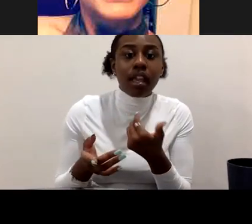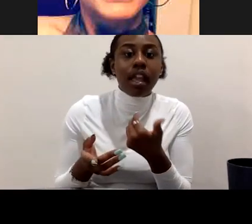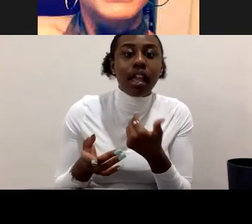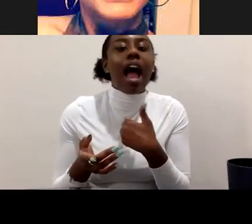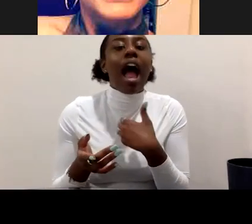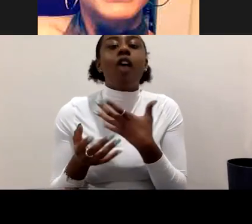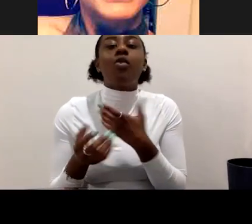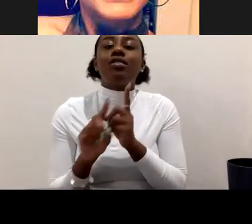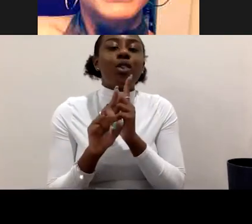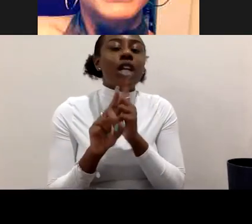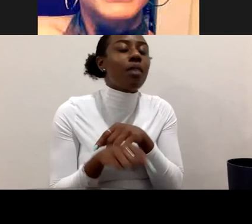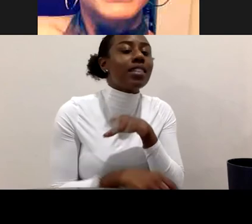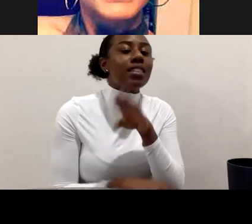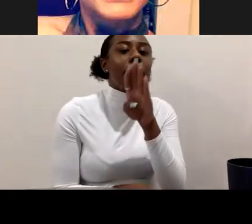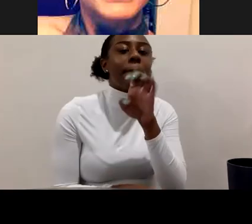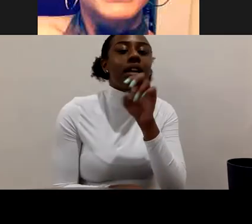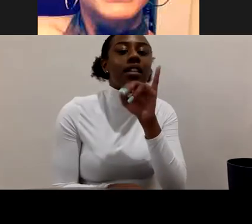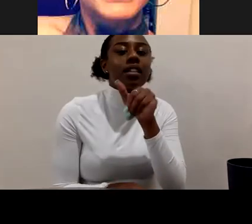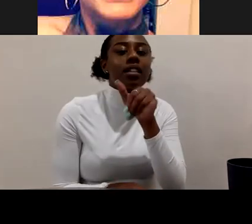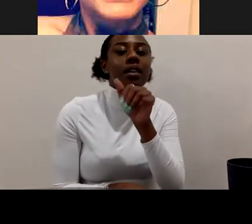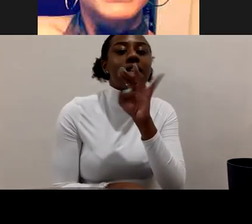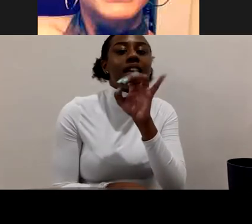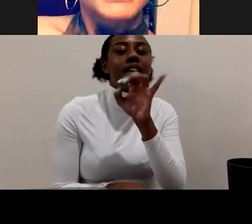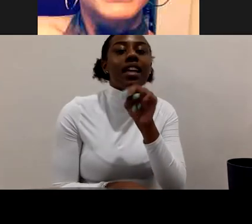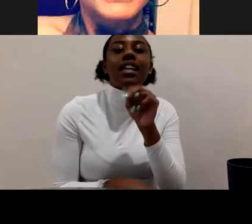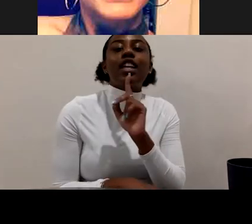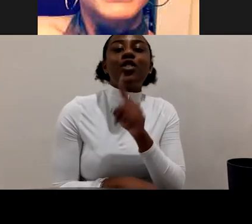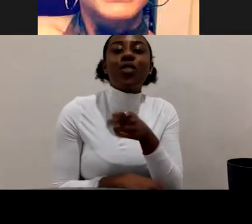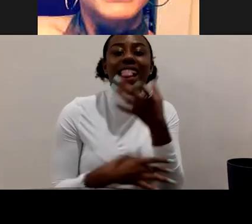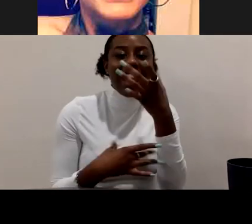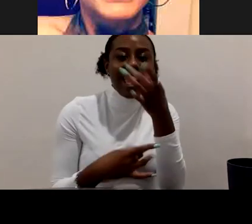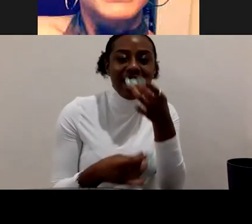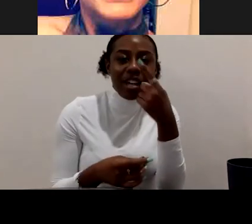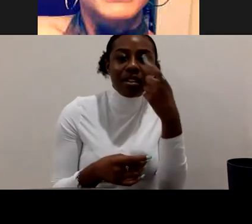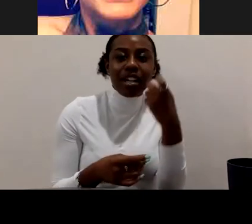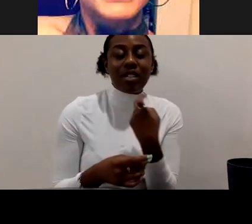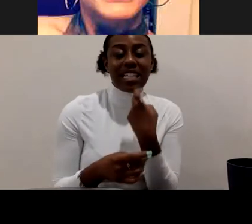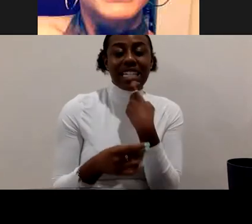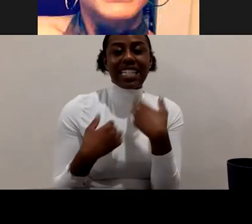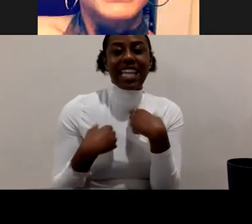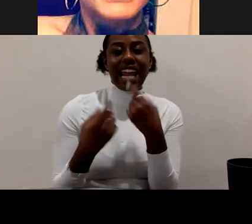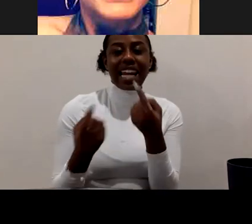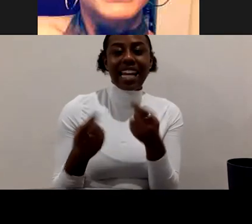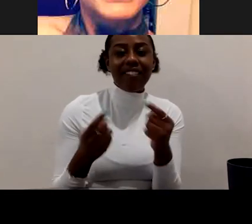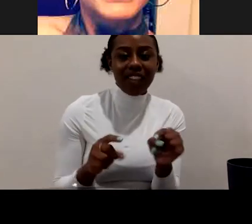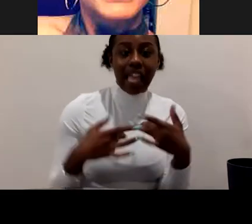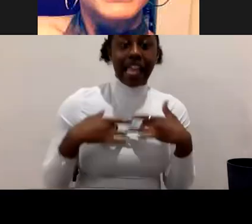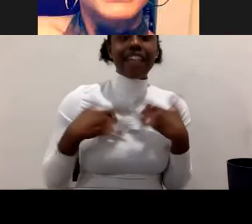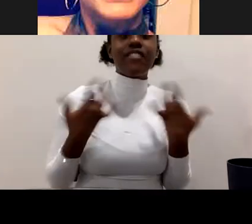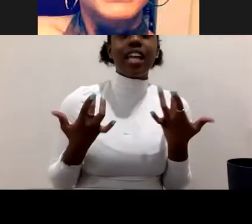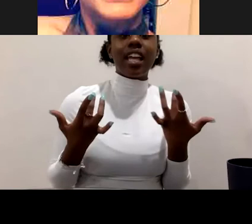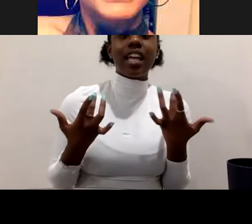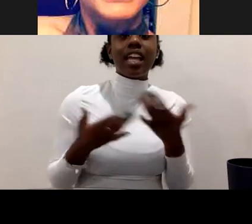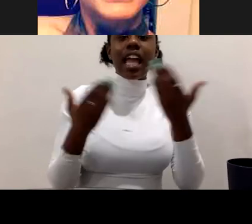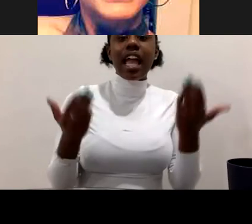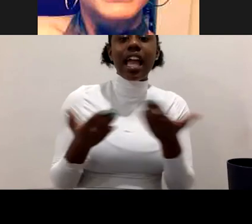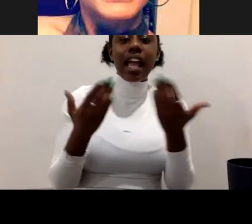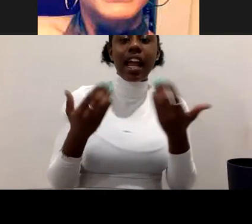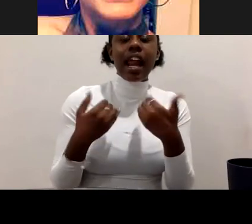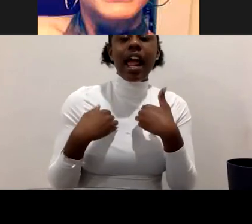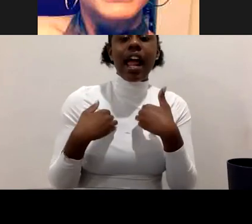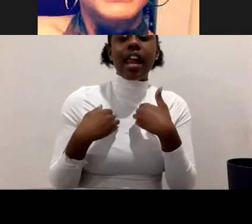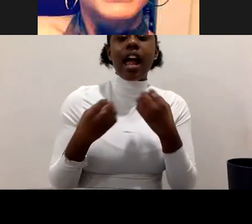Benjamin. Mm-hmm. Interesting because we just had an event here that brought some high power activists down